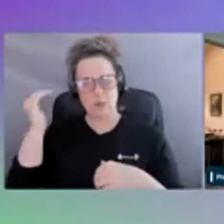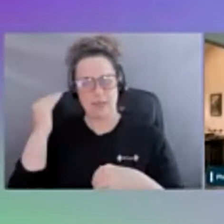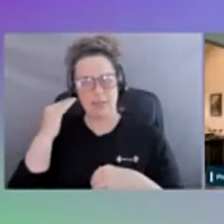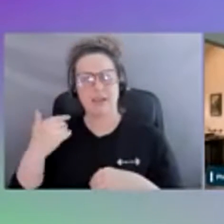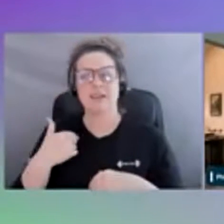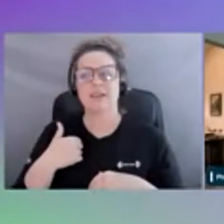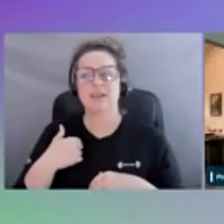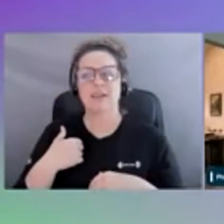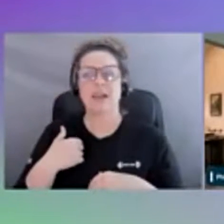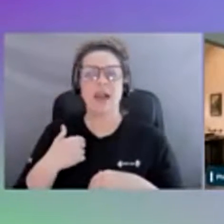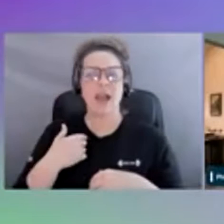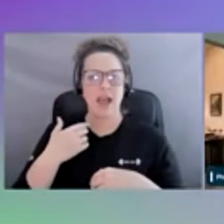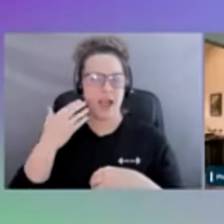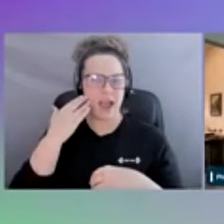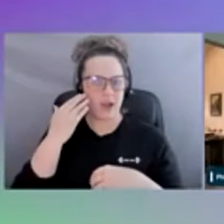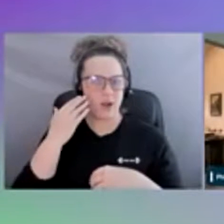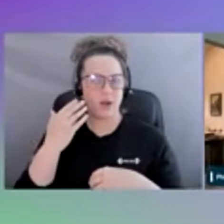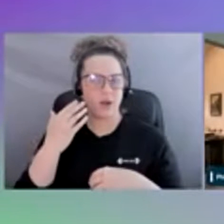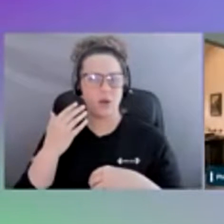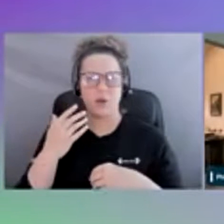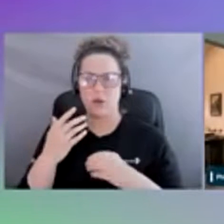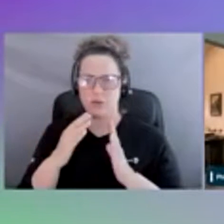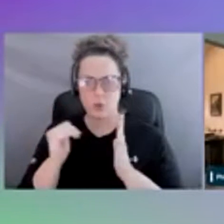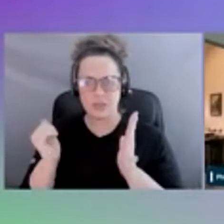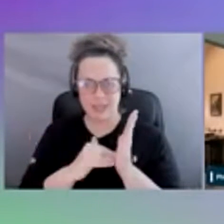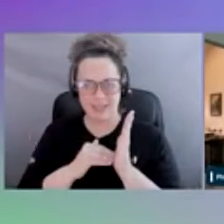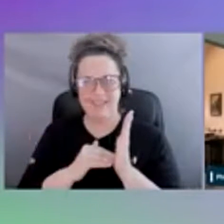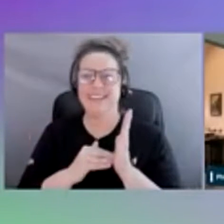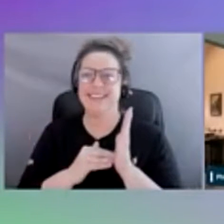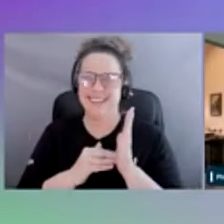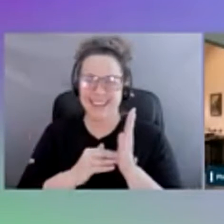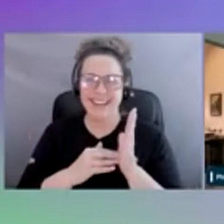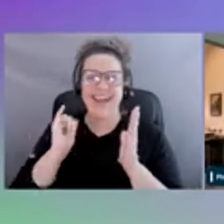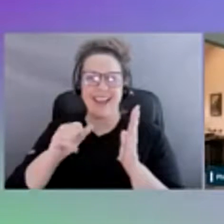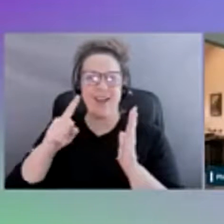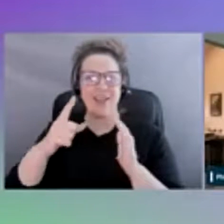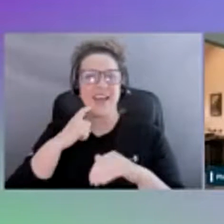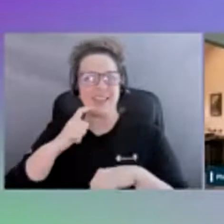good time to be starting to do these things. It feels like a good time. Yeah.